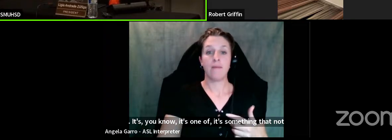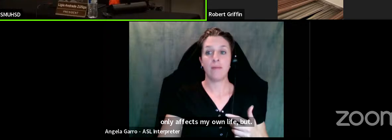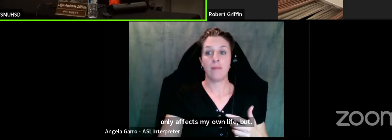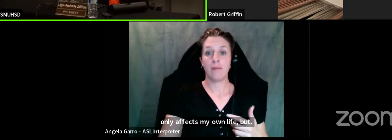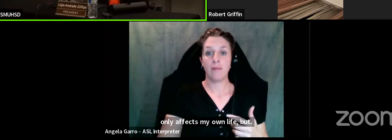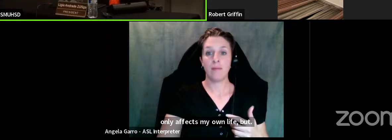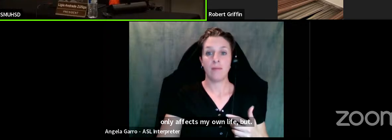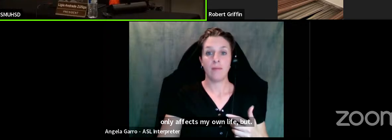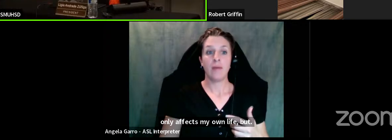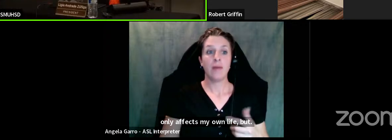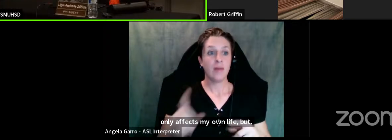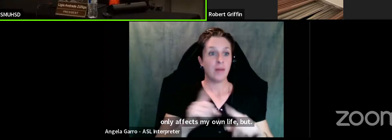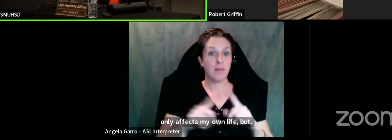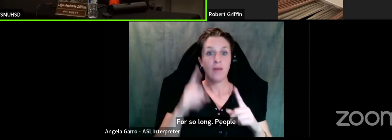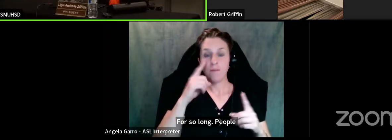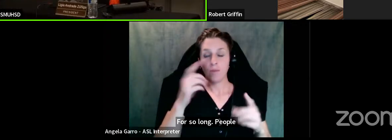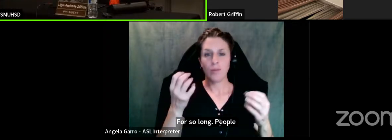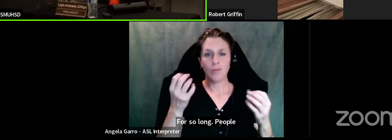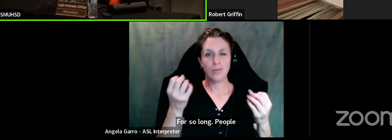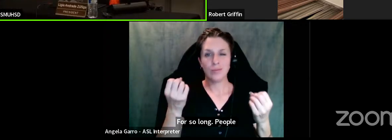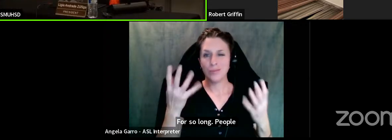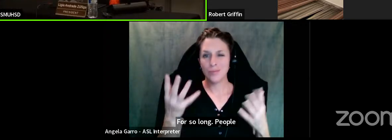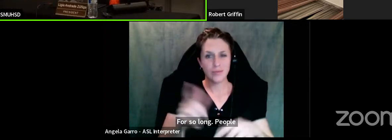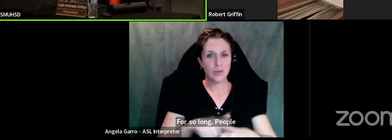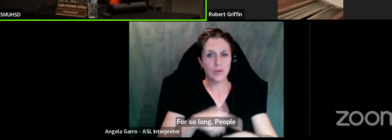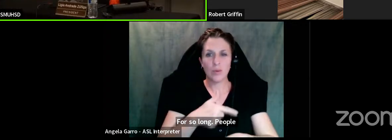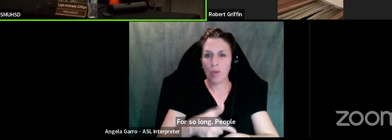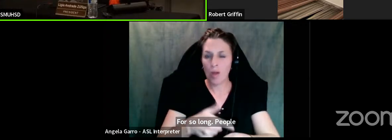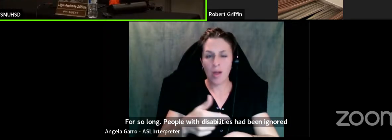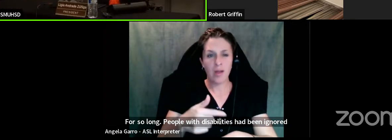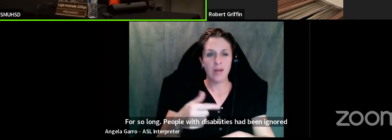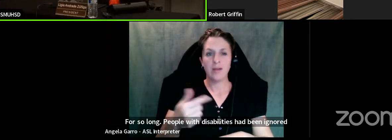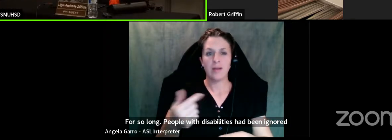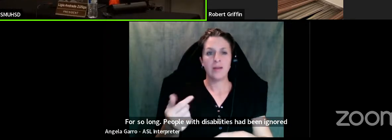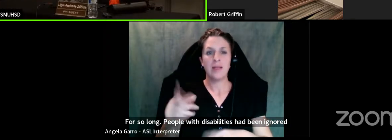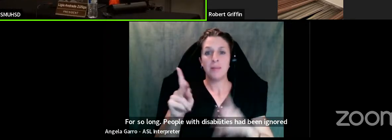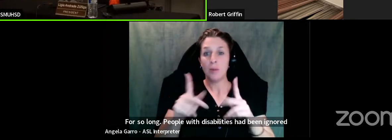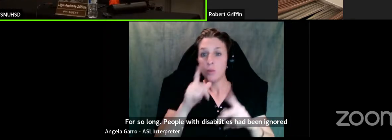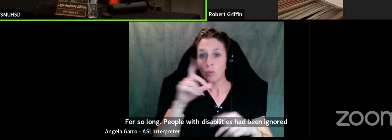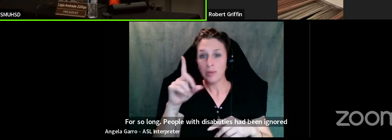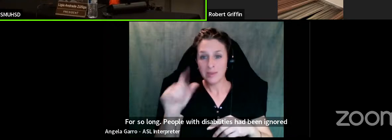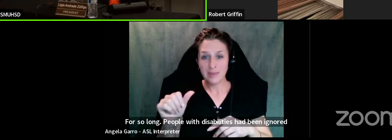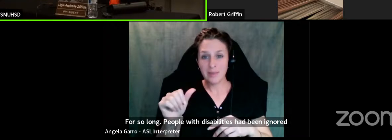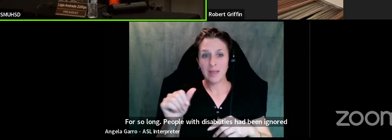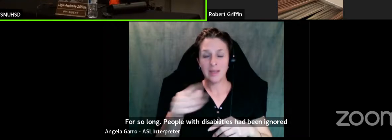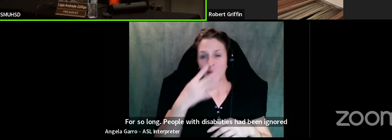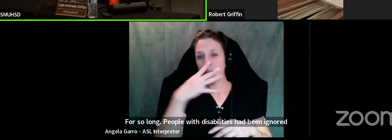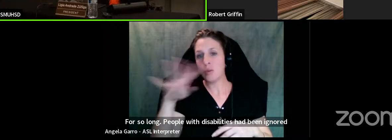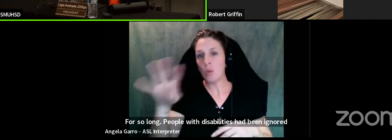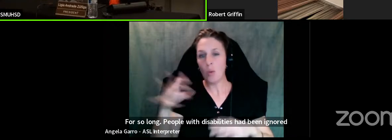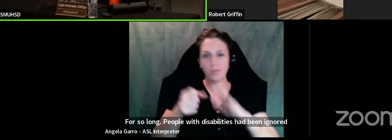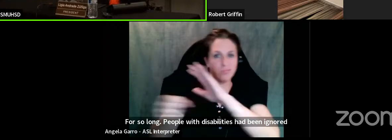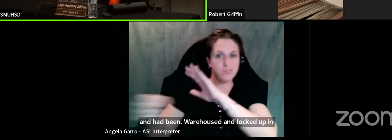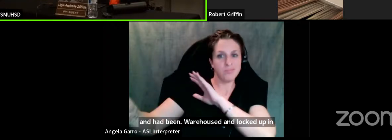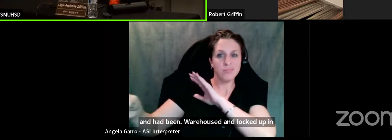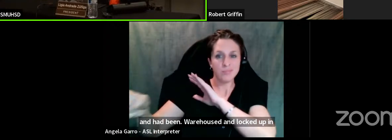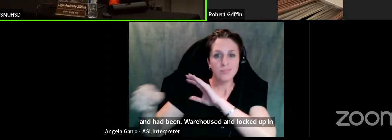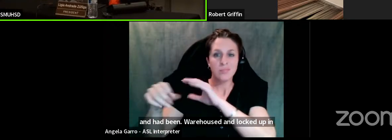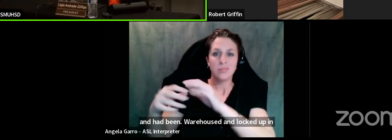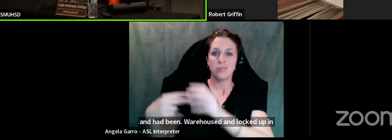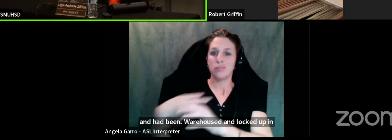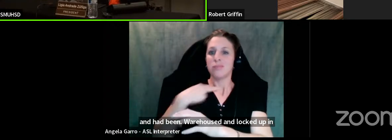long, people with disabilities had been ignored and had been warehoused and locked up in